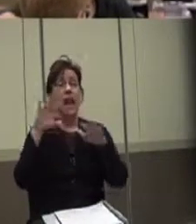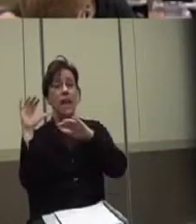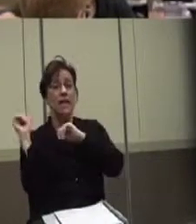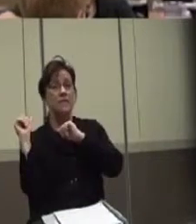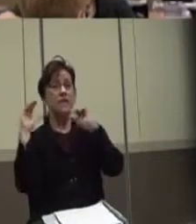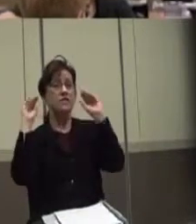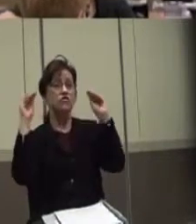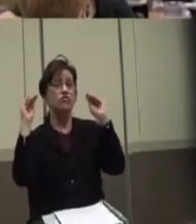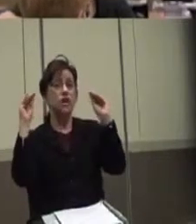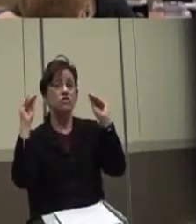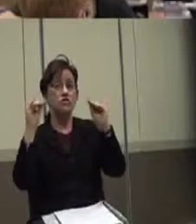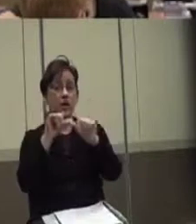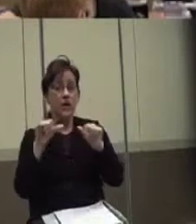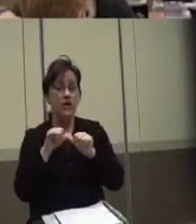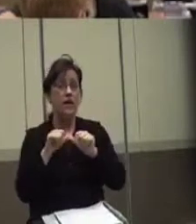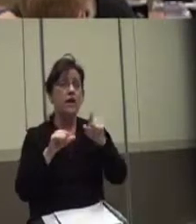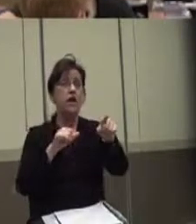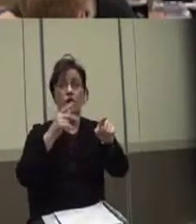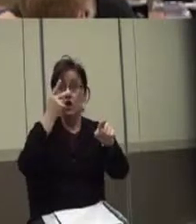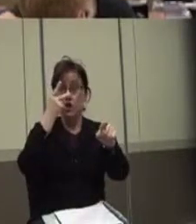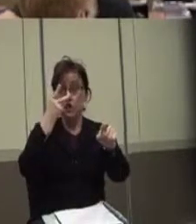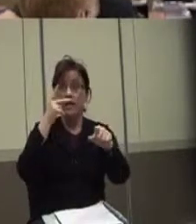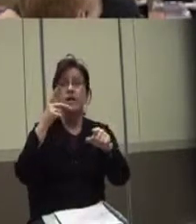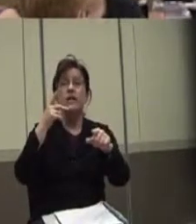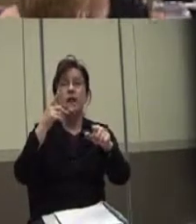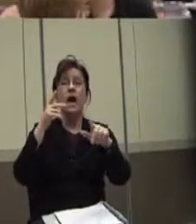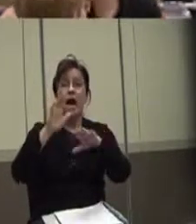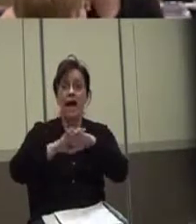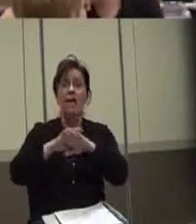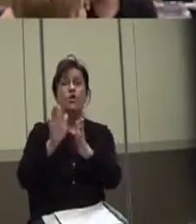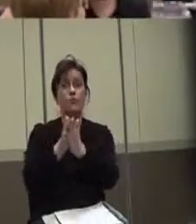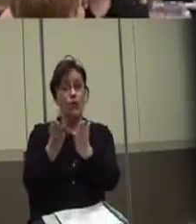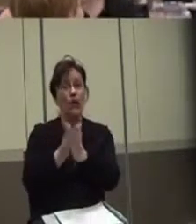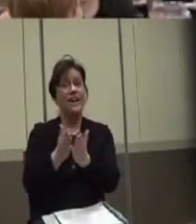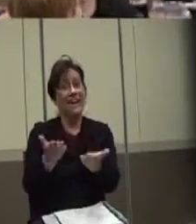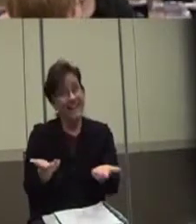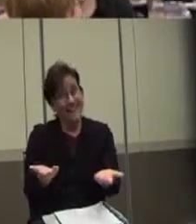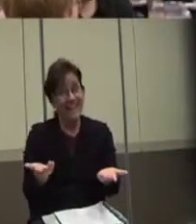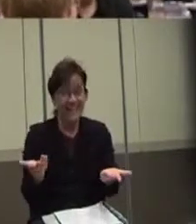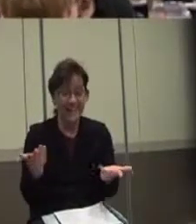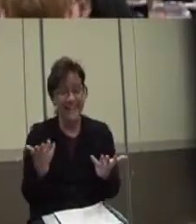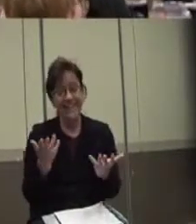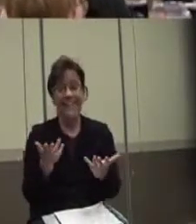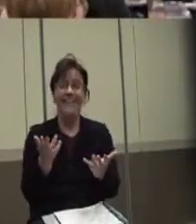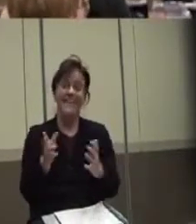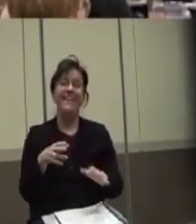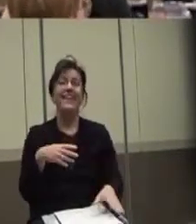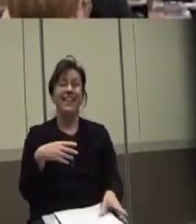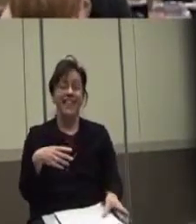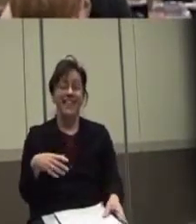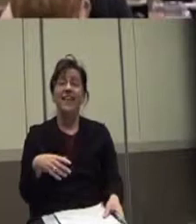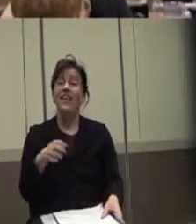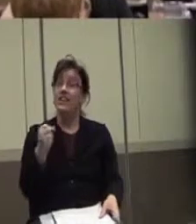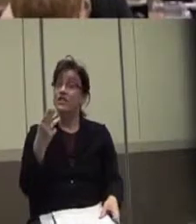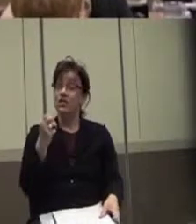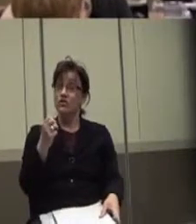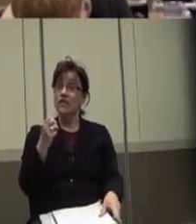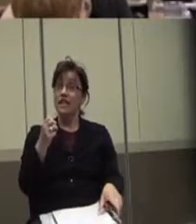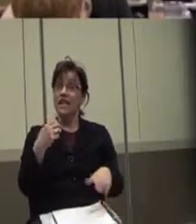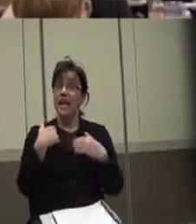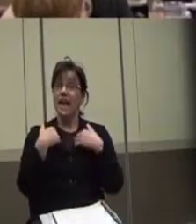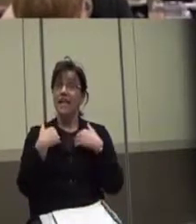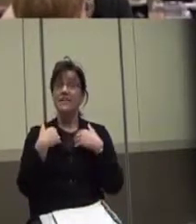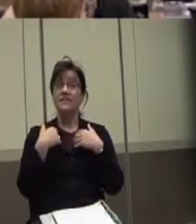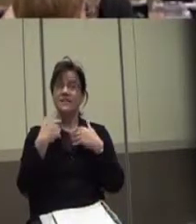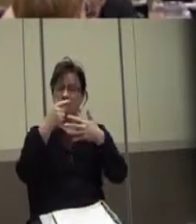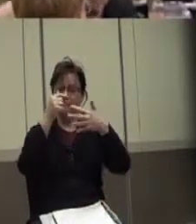area. Urinating. Urinating on her textbooks and other materials. Okay. All right. So she's got kind of a